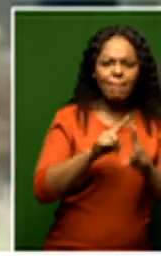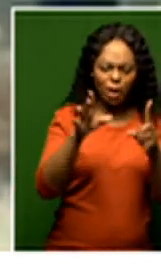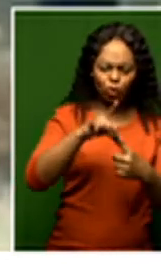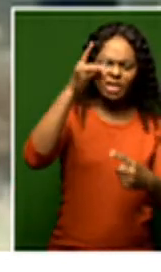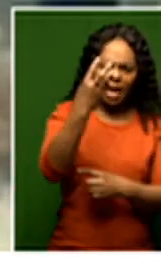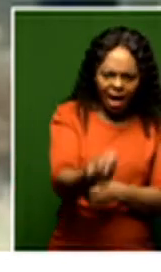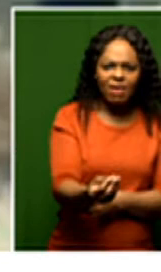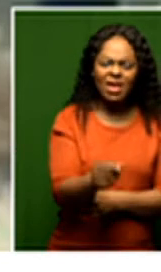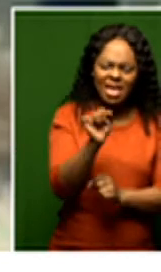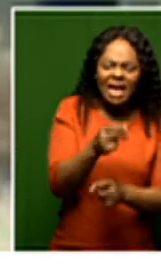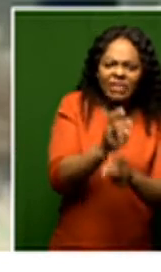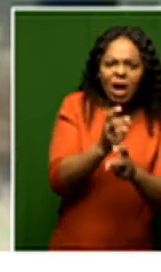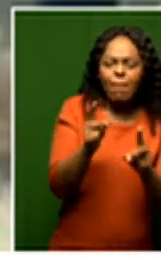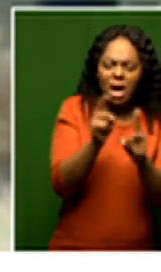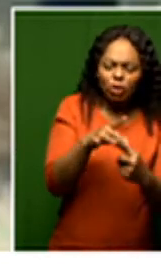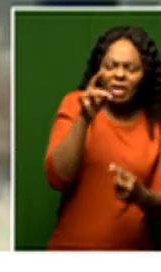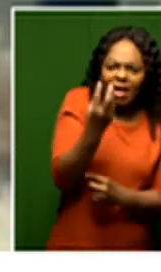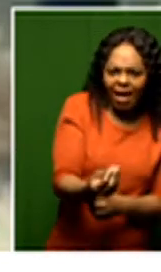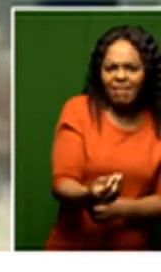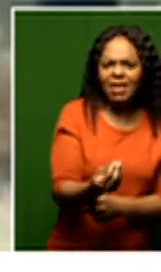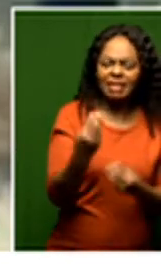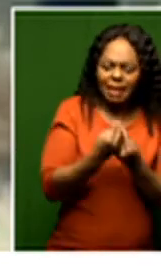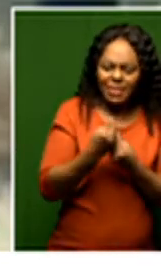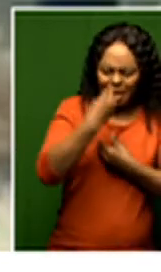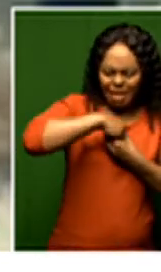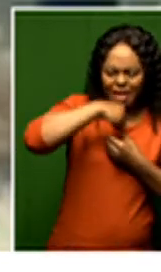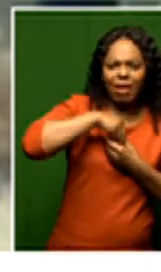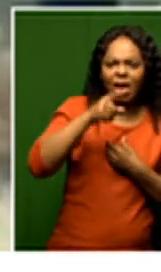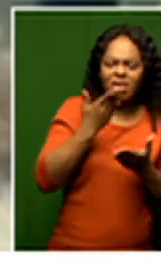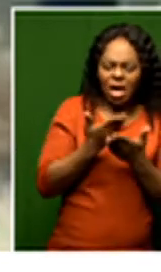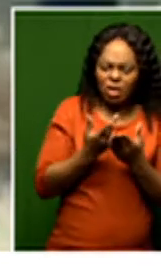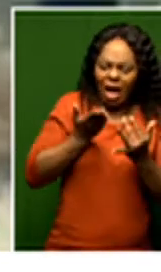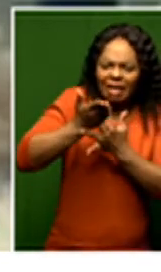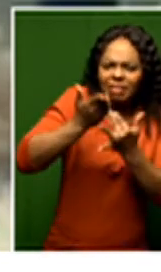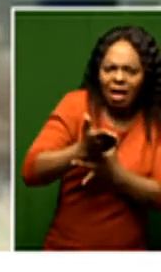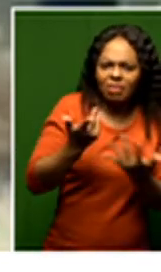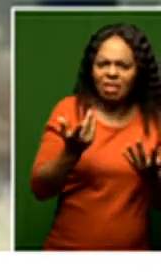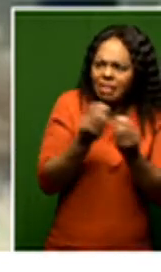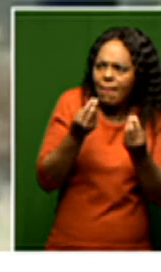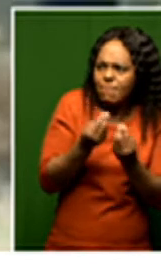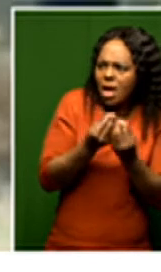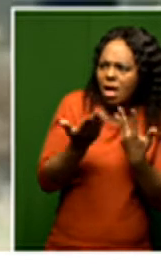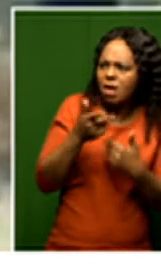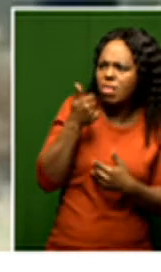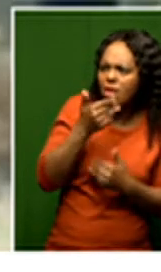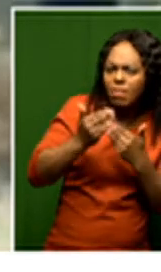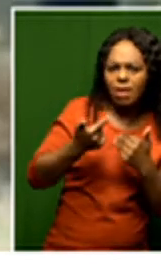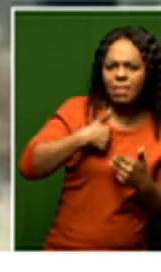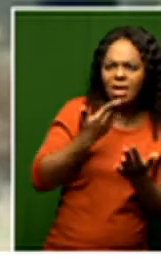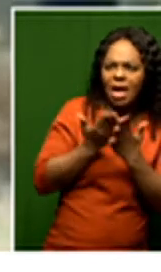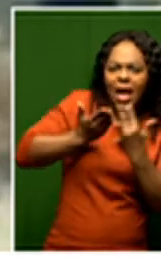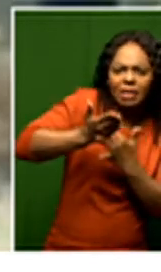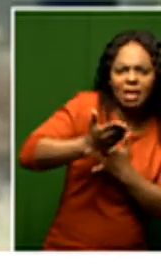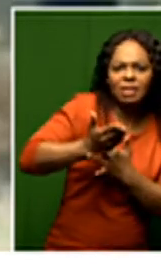hard, I have choice, and there's something deep within me that I can access that can give me a sense